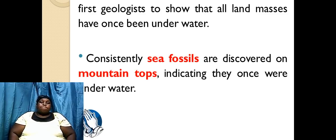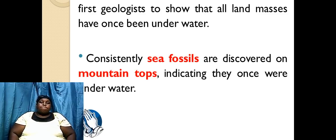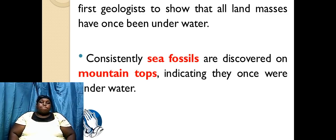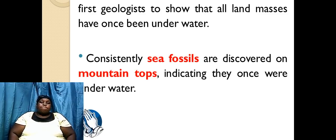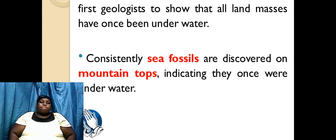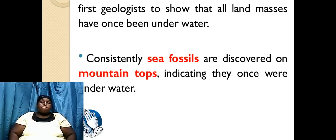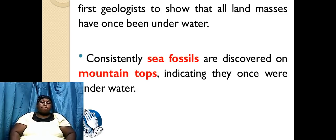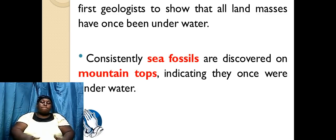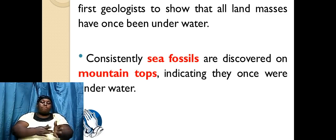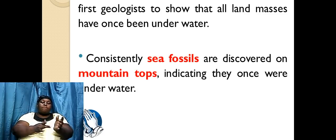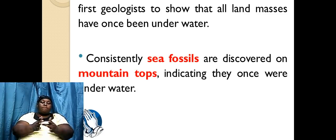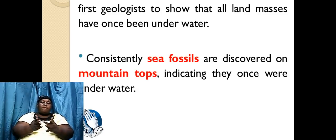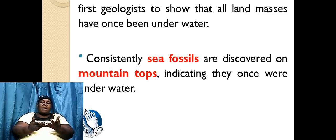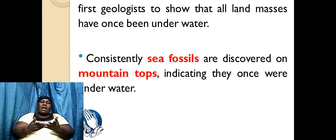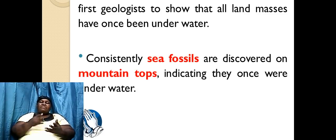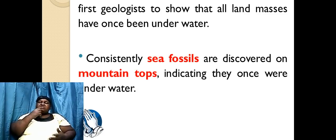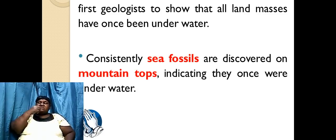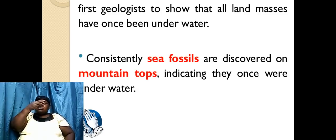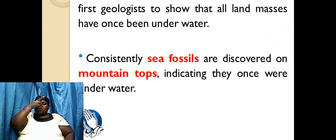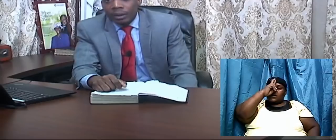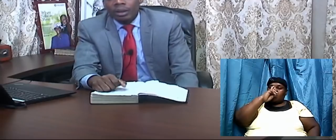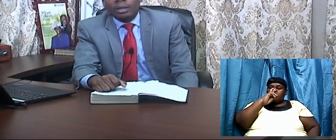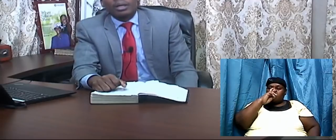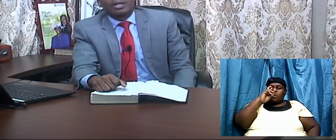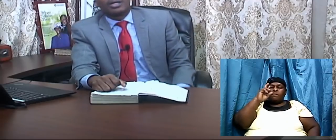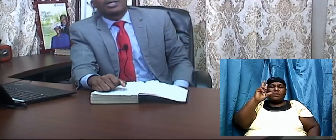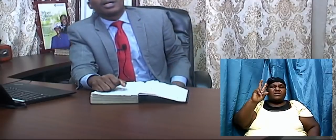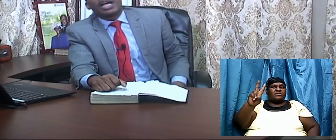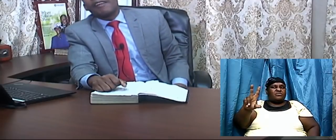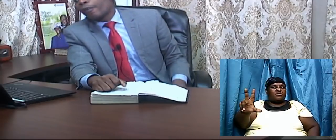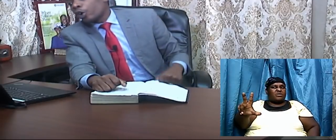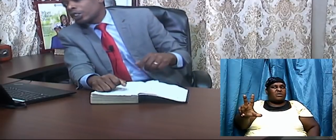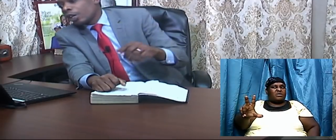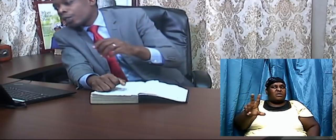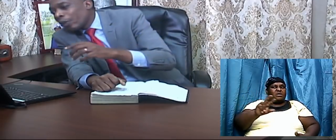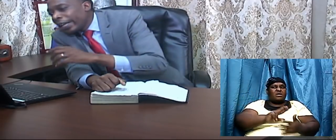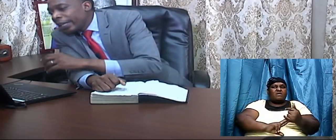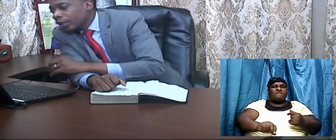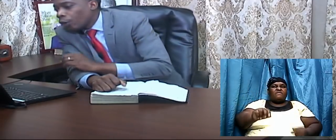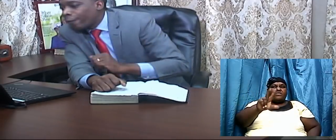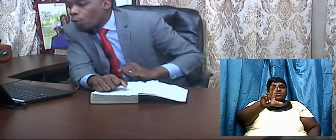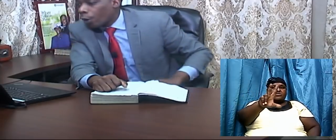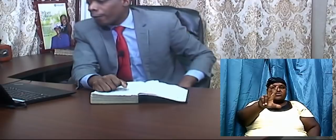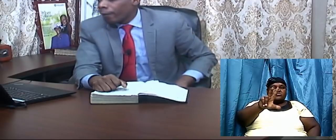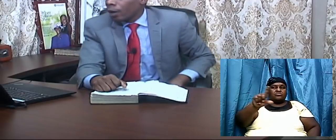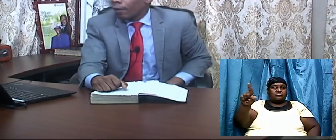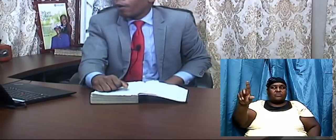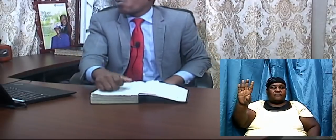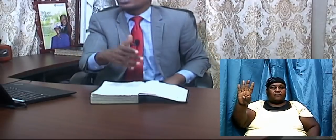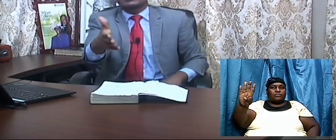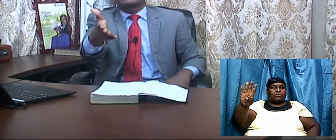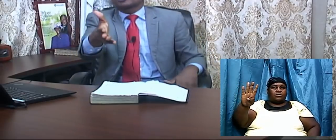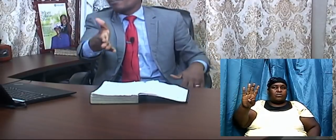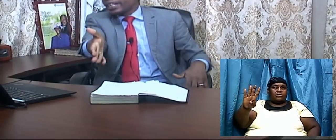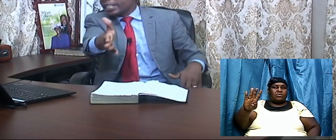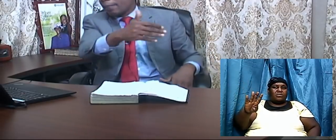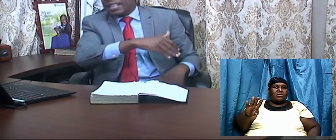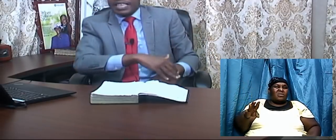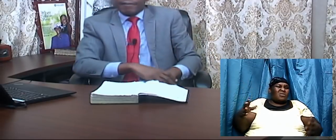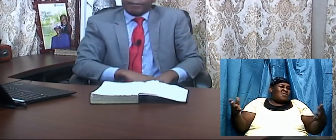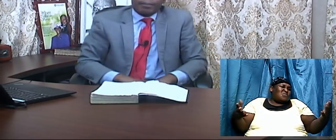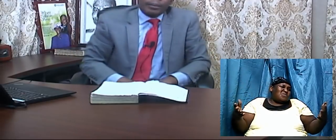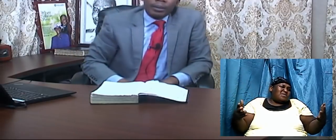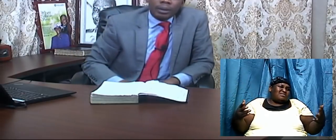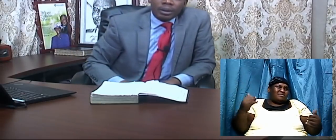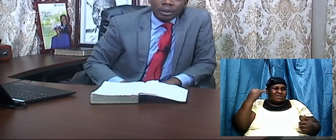the Bible says in Romans chapter three and verse three to four for what if some did not